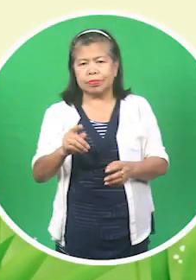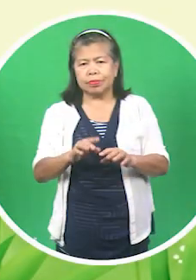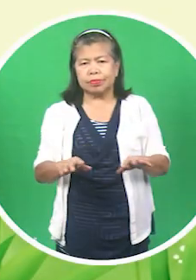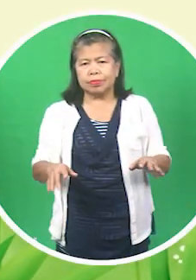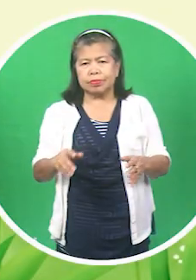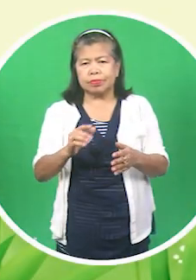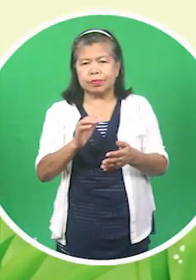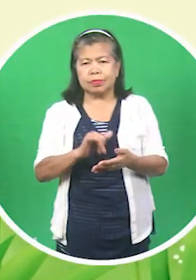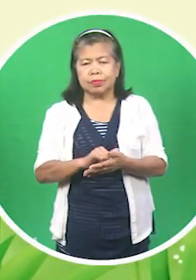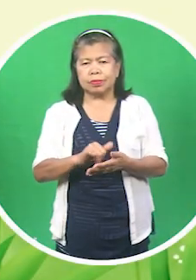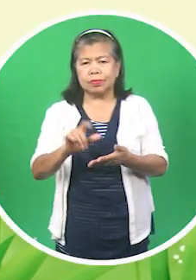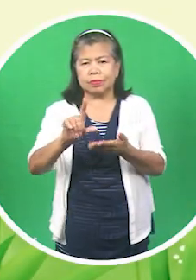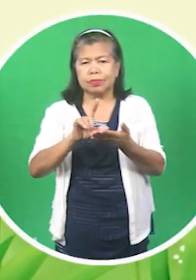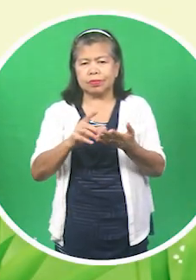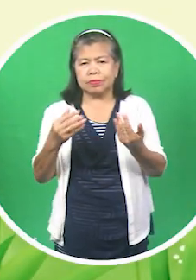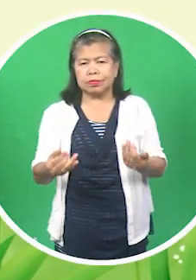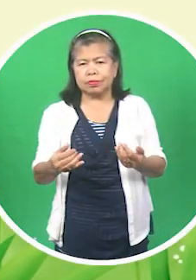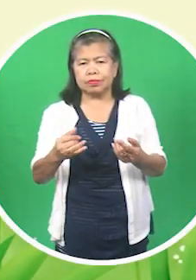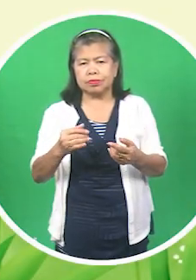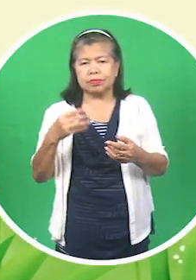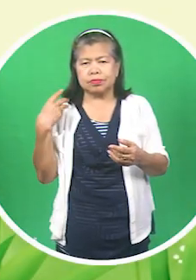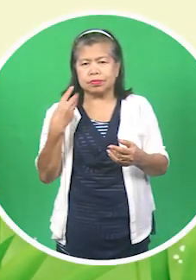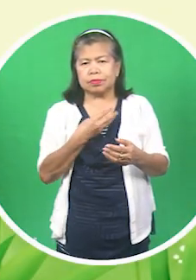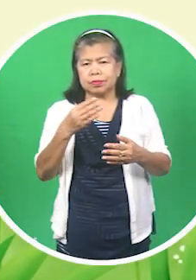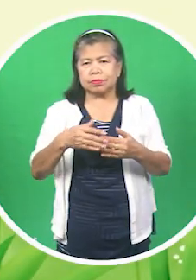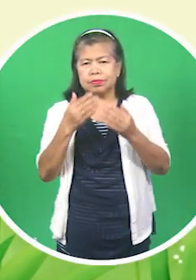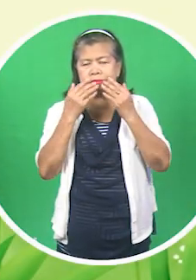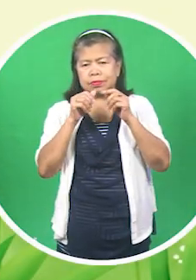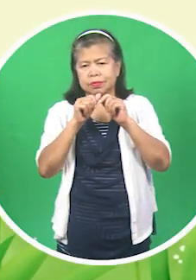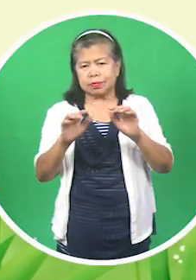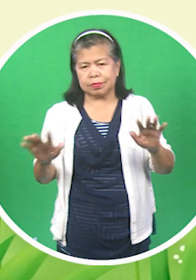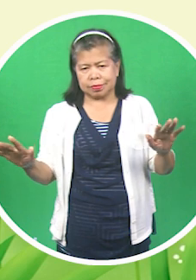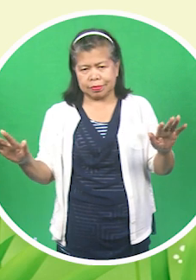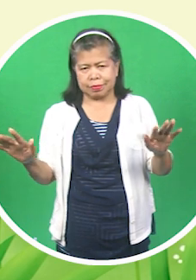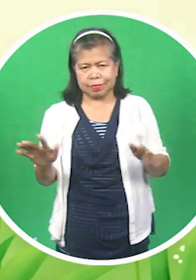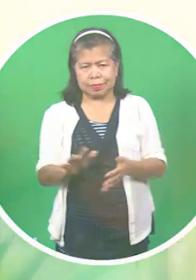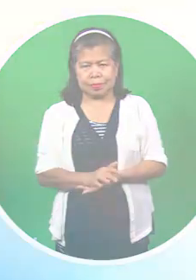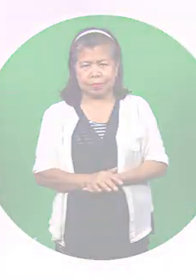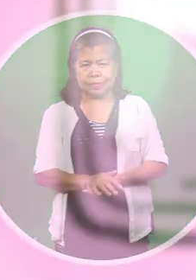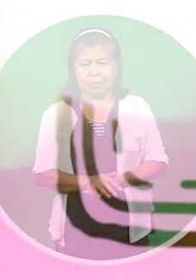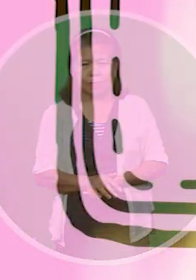So children, that's our lesson for today. See you again next time, and God bless.